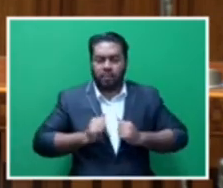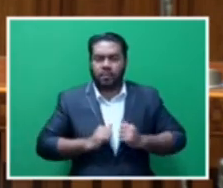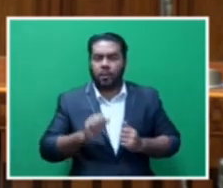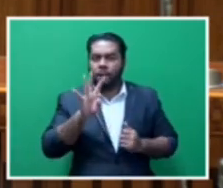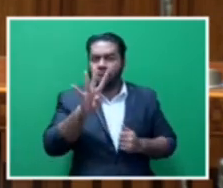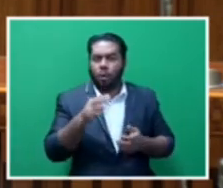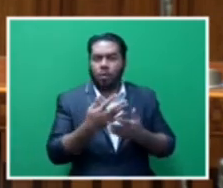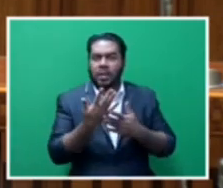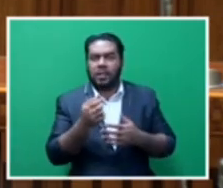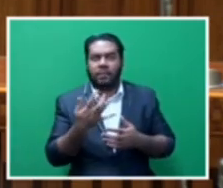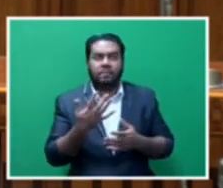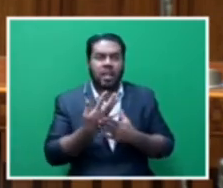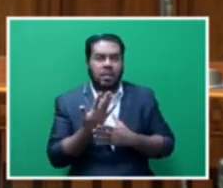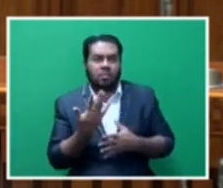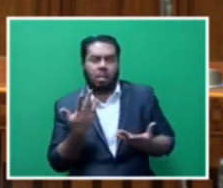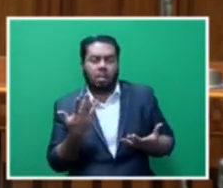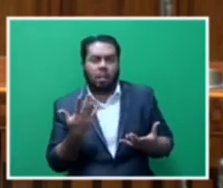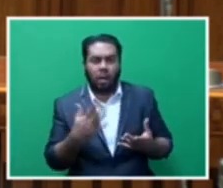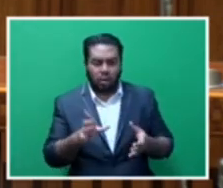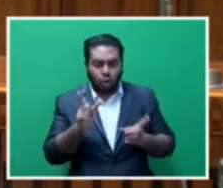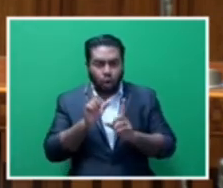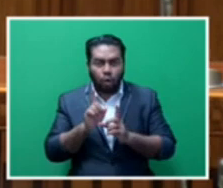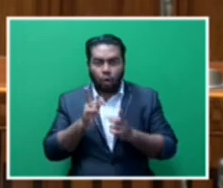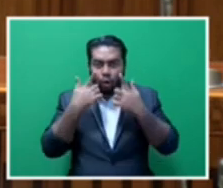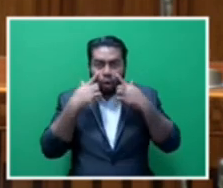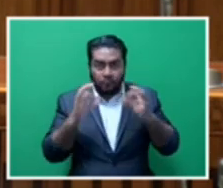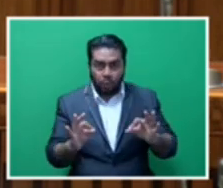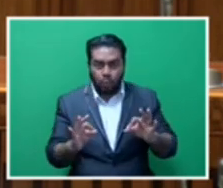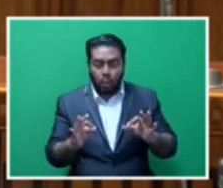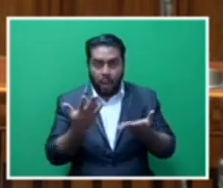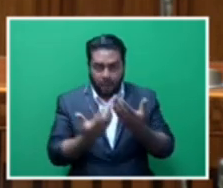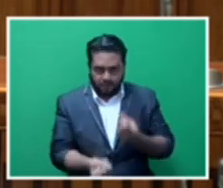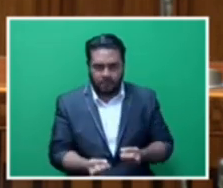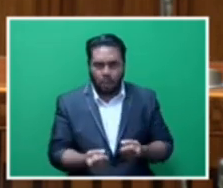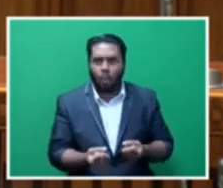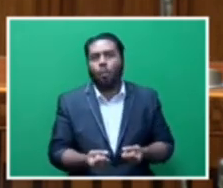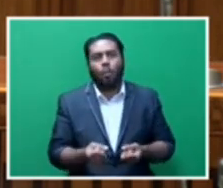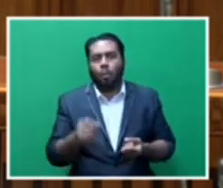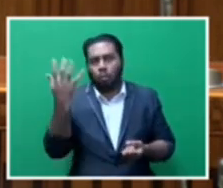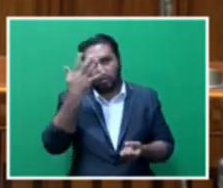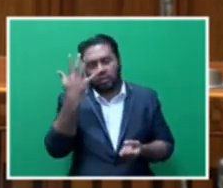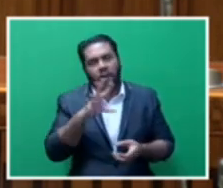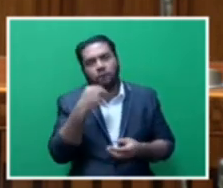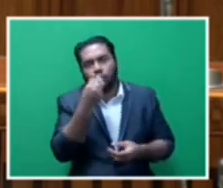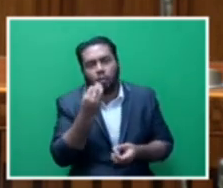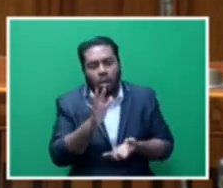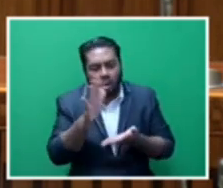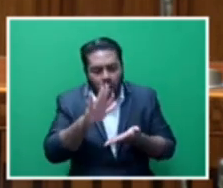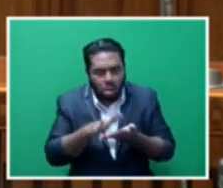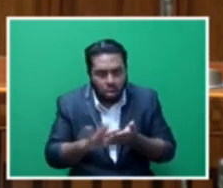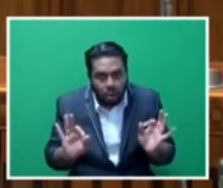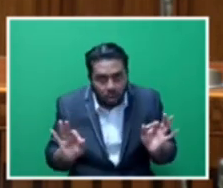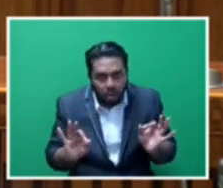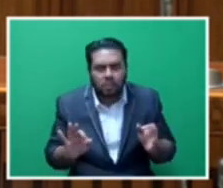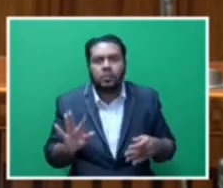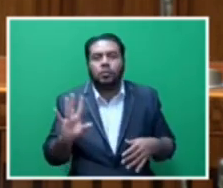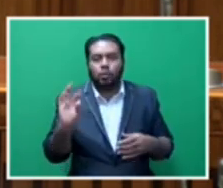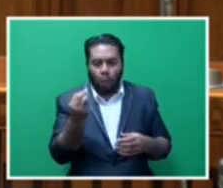days in the Suba area. And then, of course, we had the $90, where 118,000 households